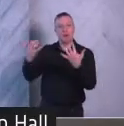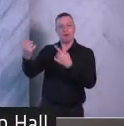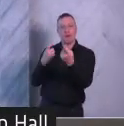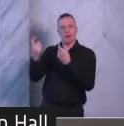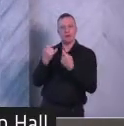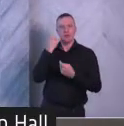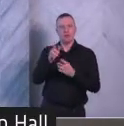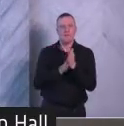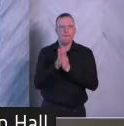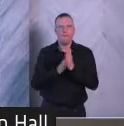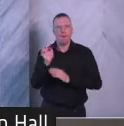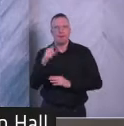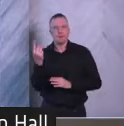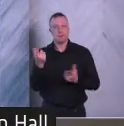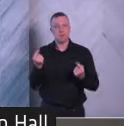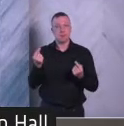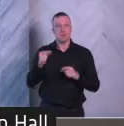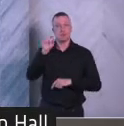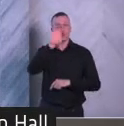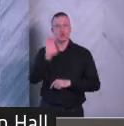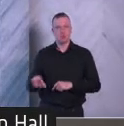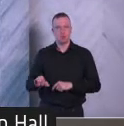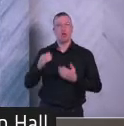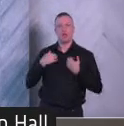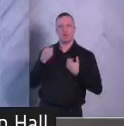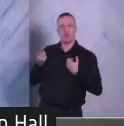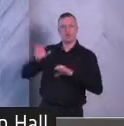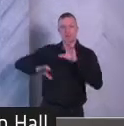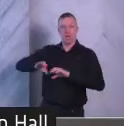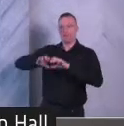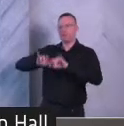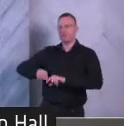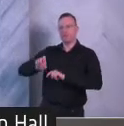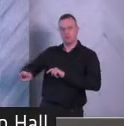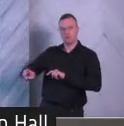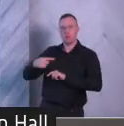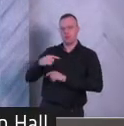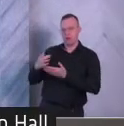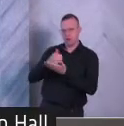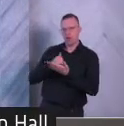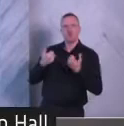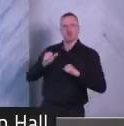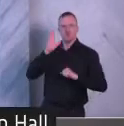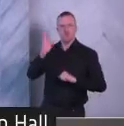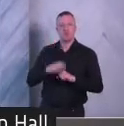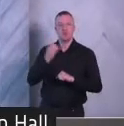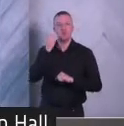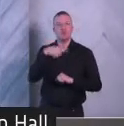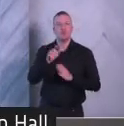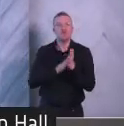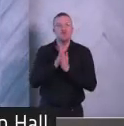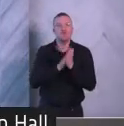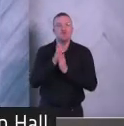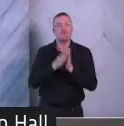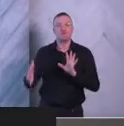ask a question, please send your question through the event Zoom chat. We do ask that if you would like to be broadcast on screen, that you are connected